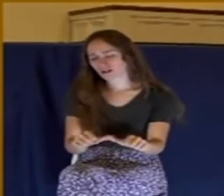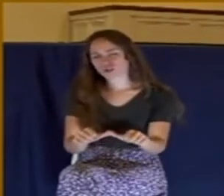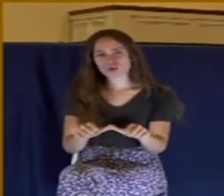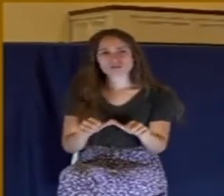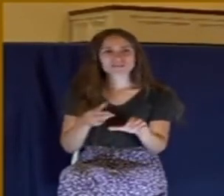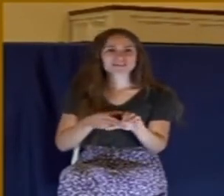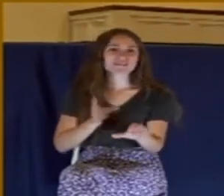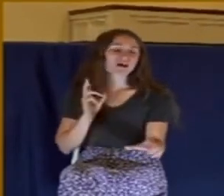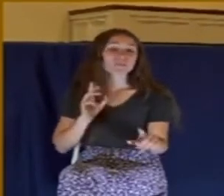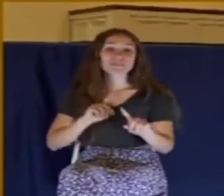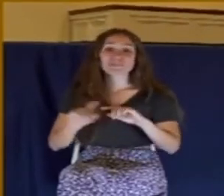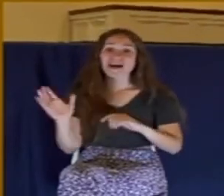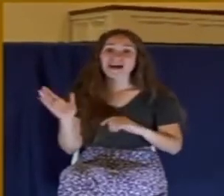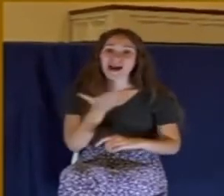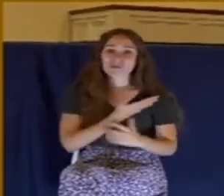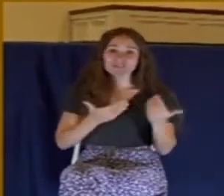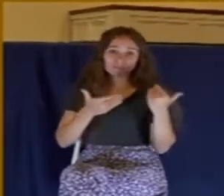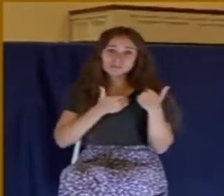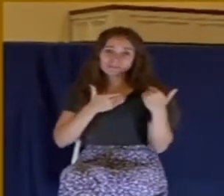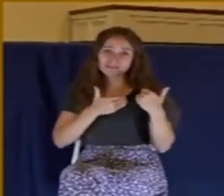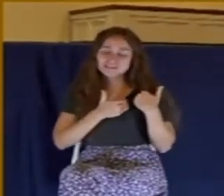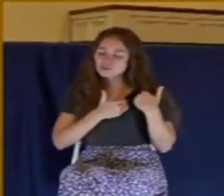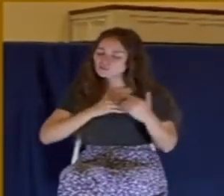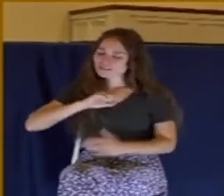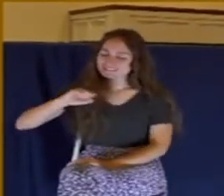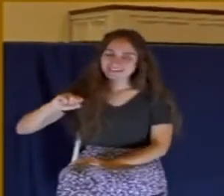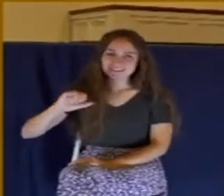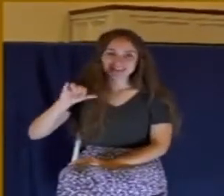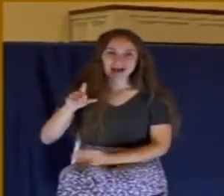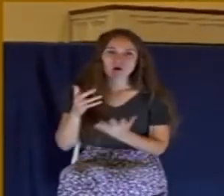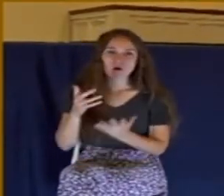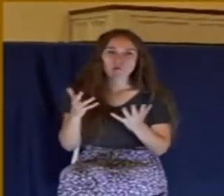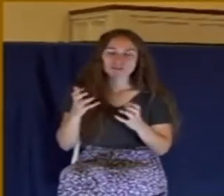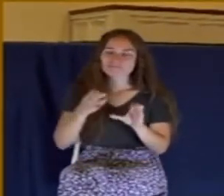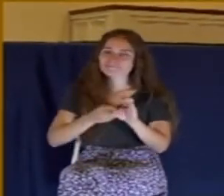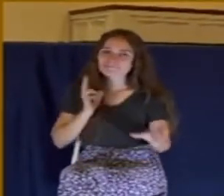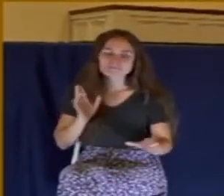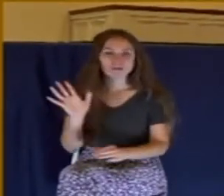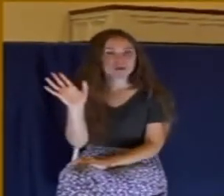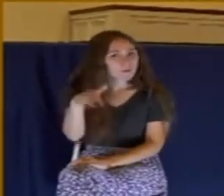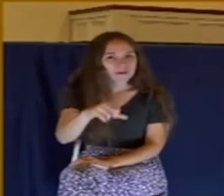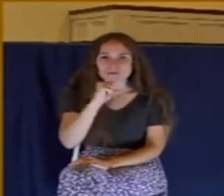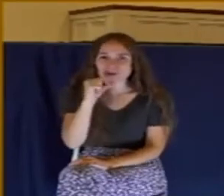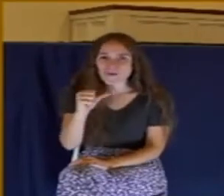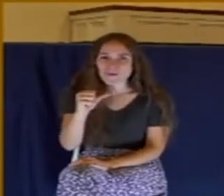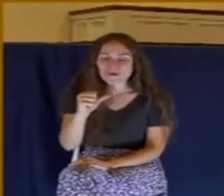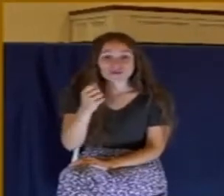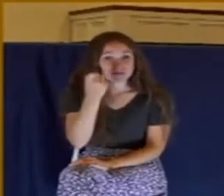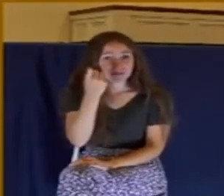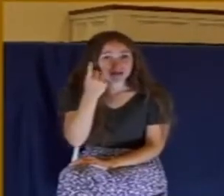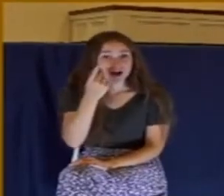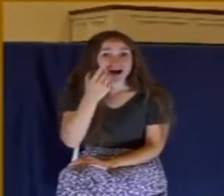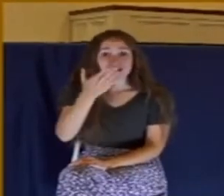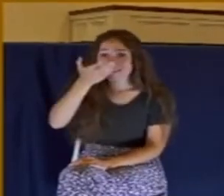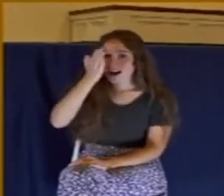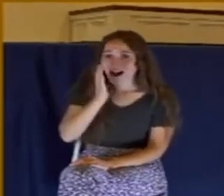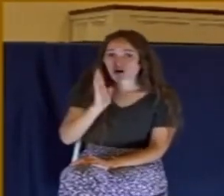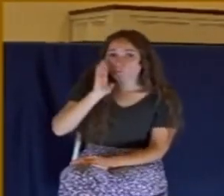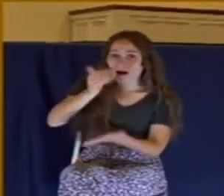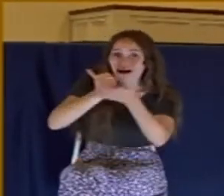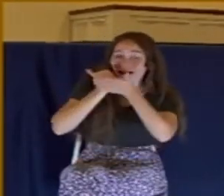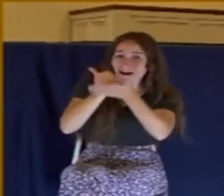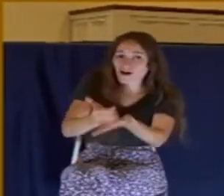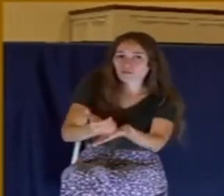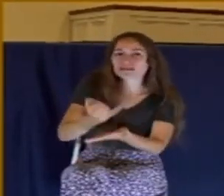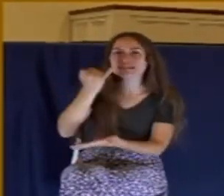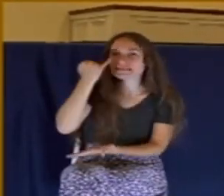that we resist that urge. Because here's the thing, God will help you if you want help. If you want to